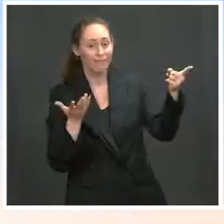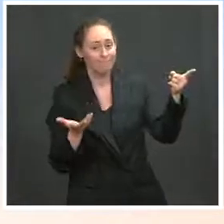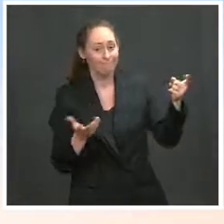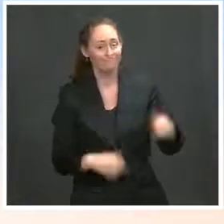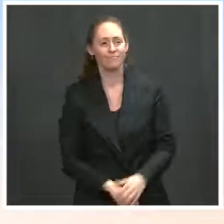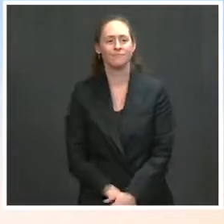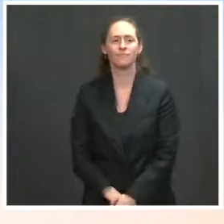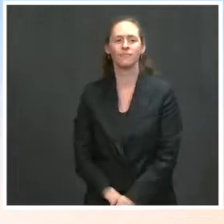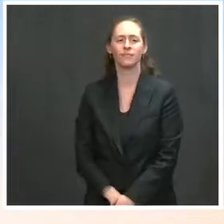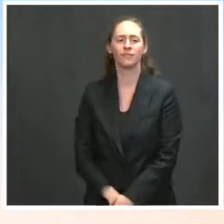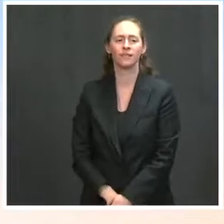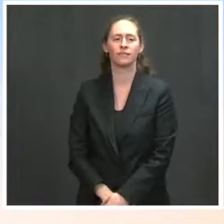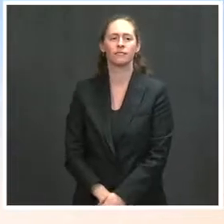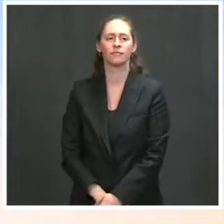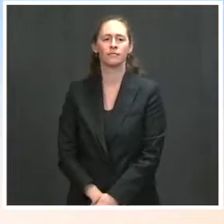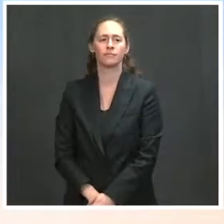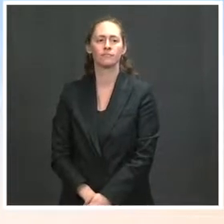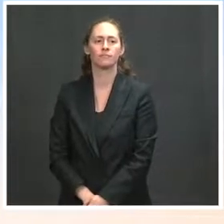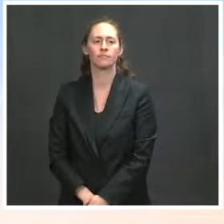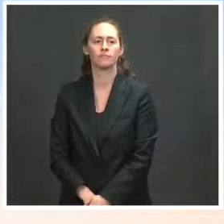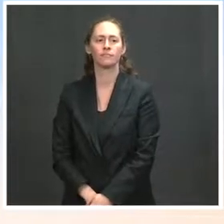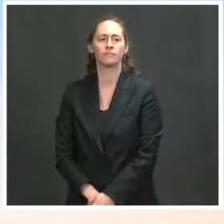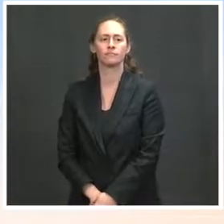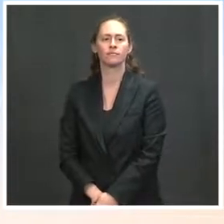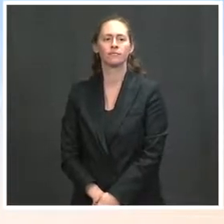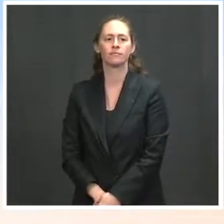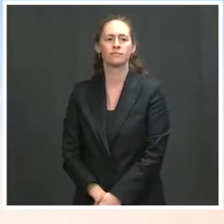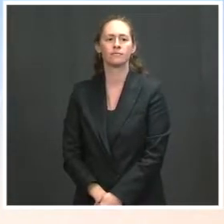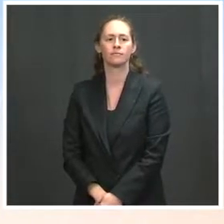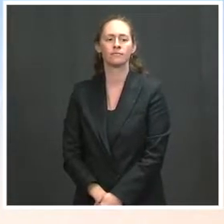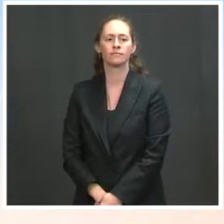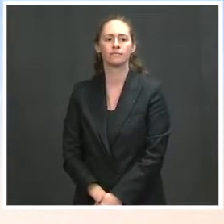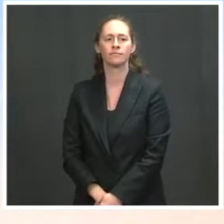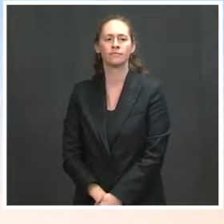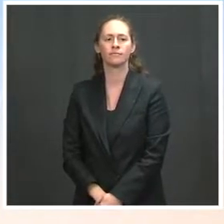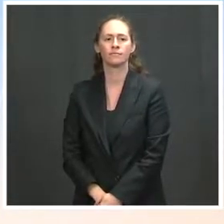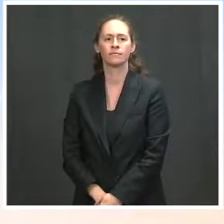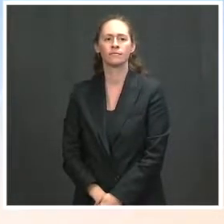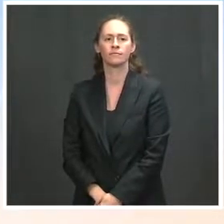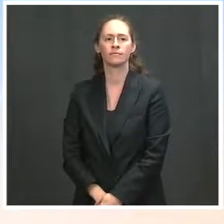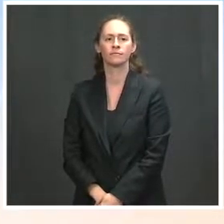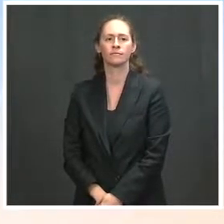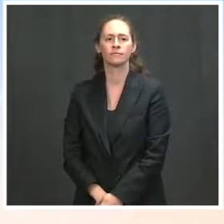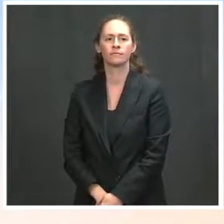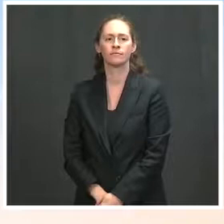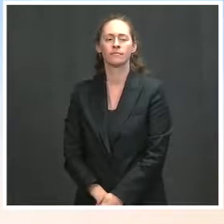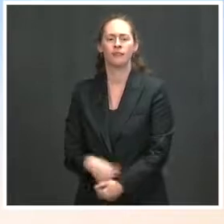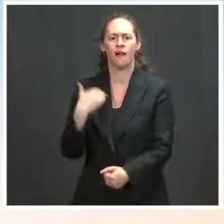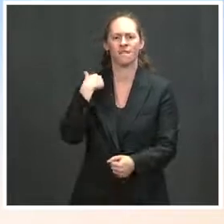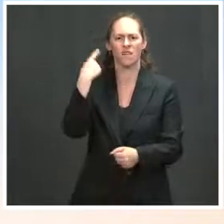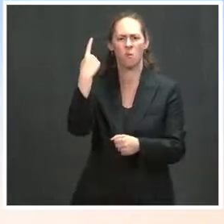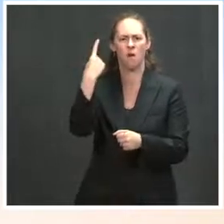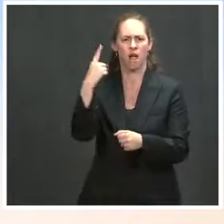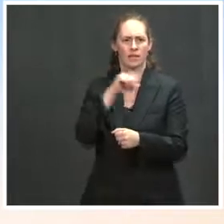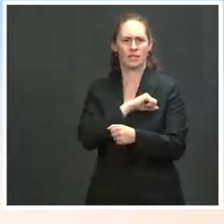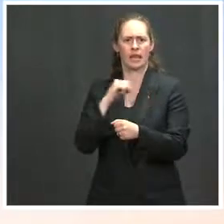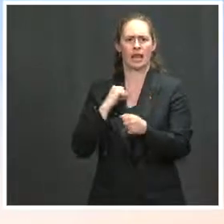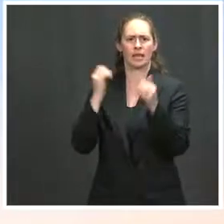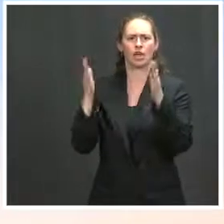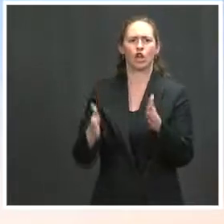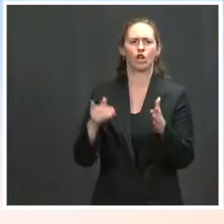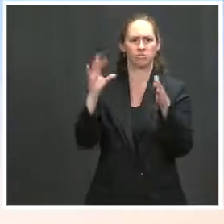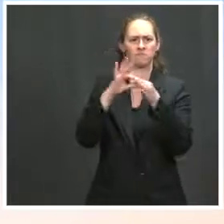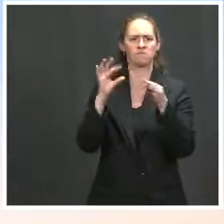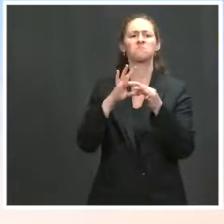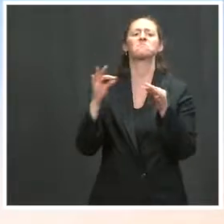of the president, someone who generally has a pretty good read on things over here. He has said that he thinks the Senate could pass $1 trillion proposal focused more